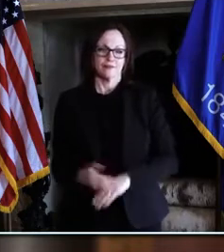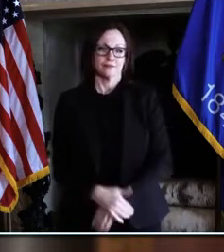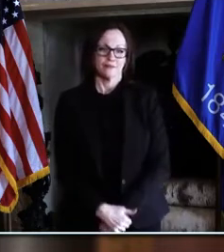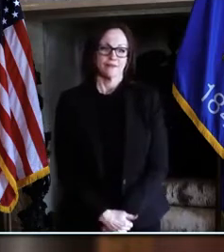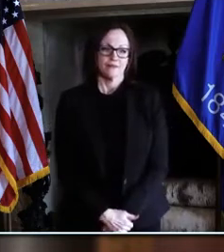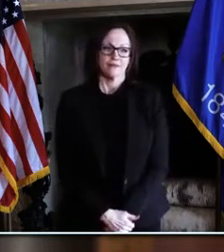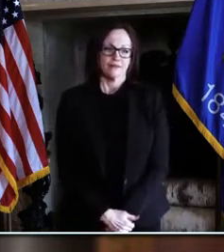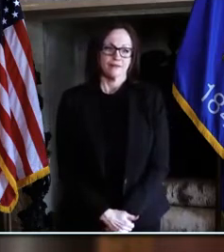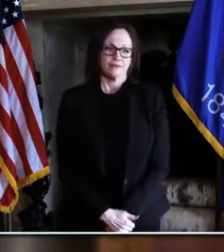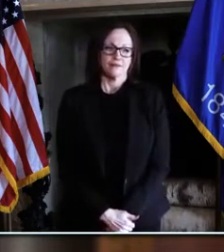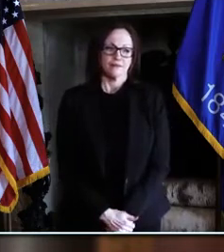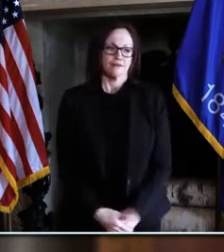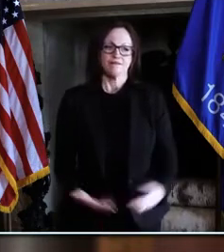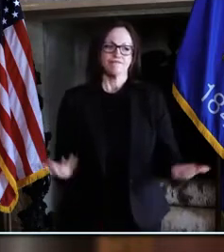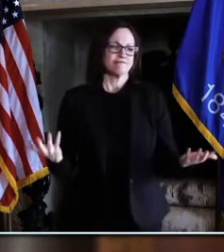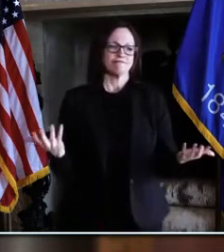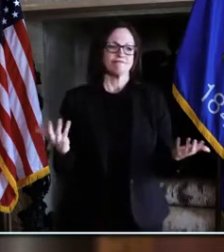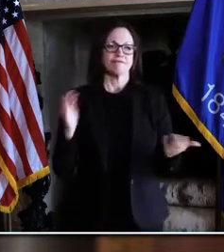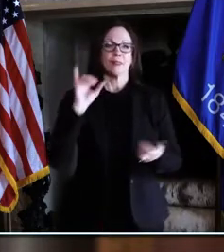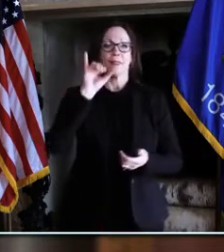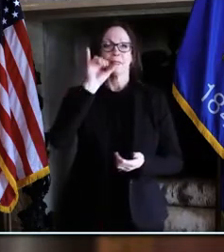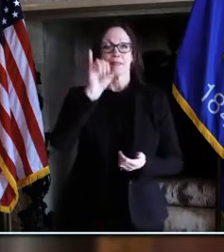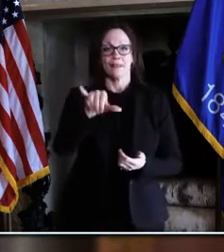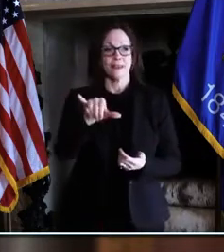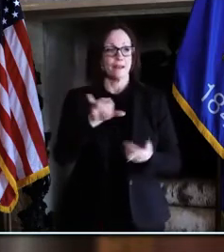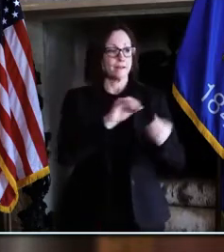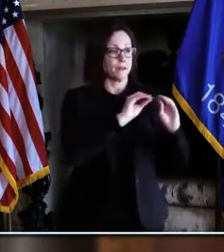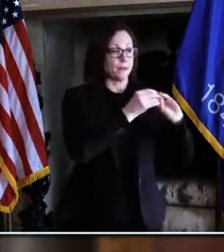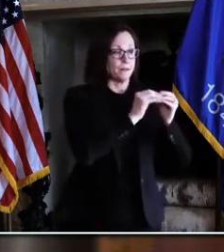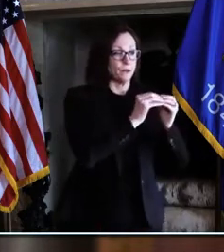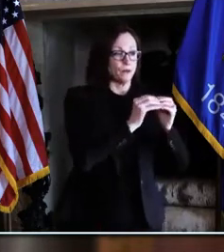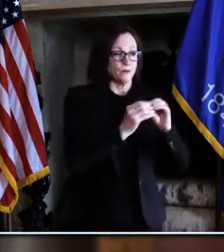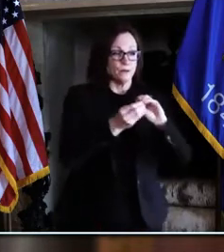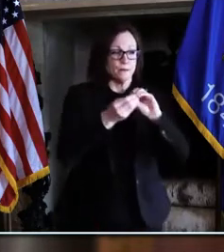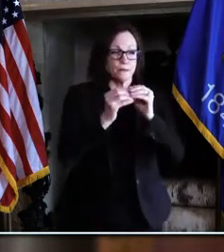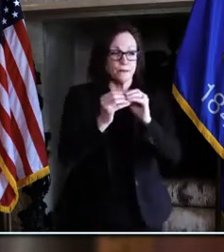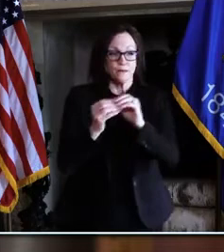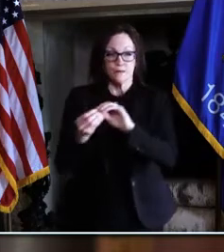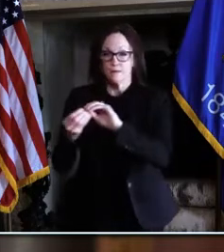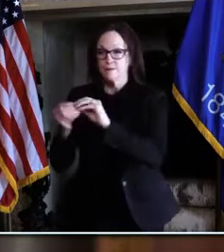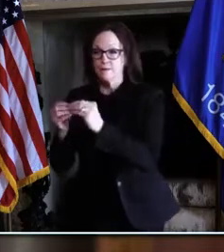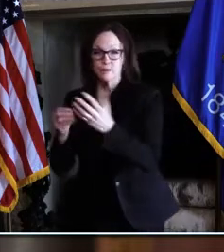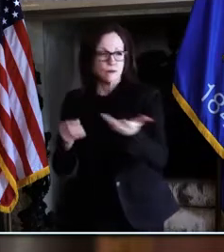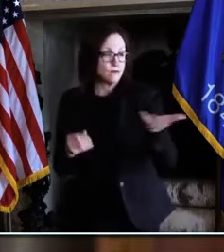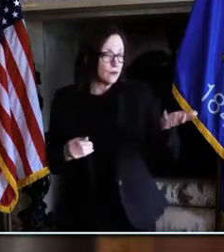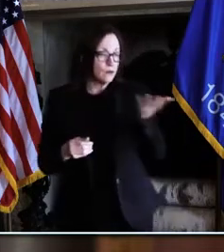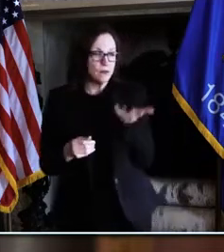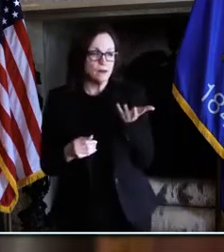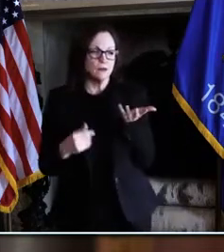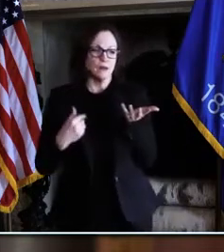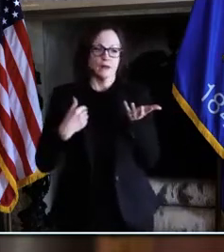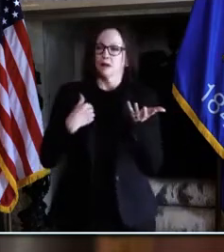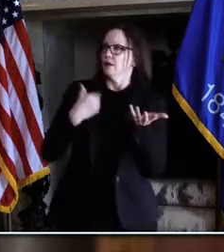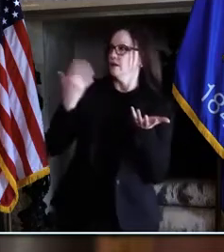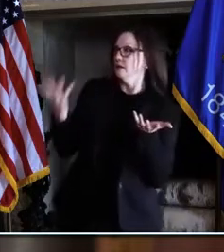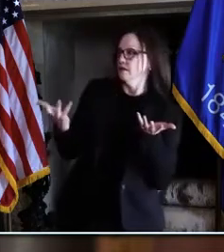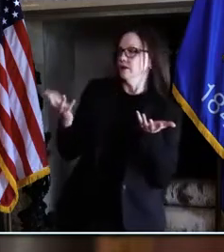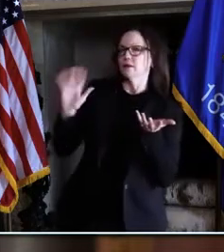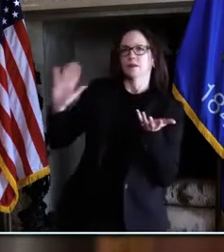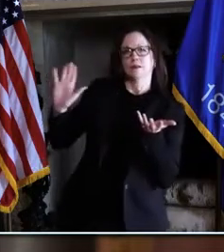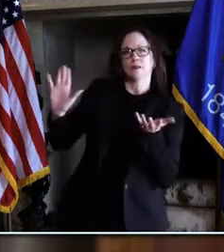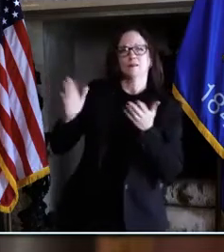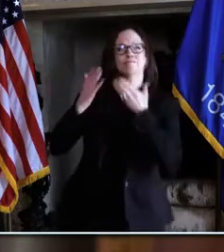was made by listening to the advice of our public health experts, and it is abundantly clear that you are safer at